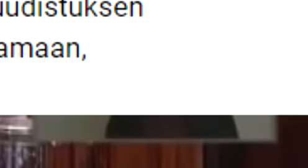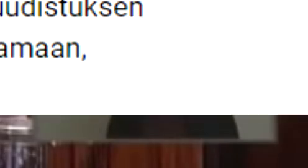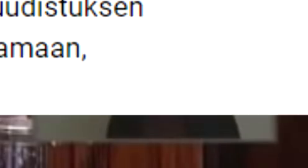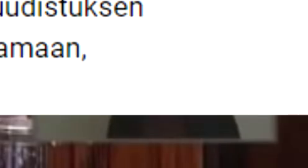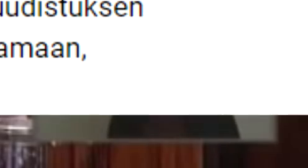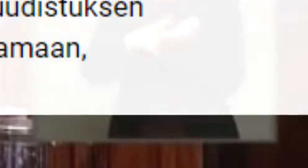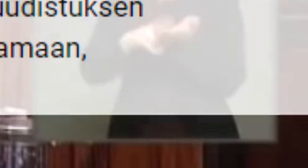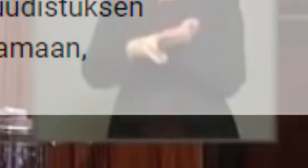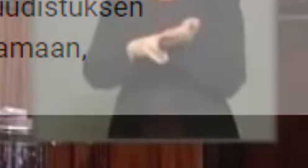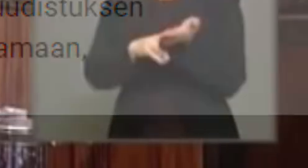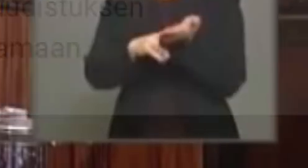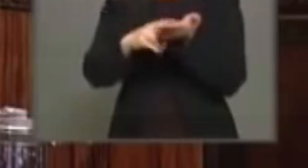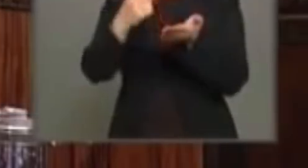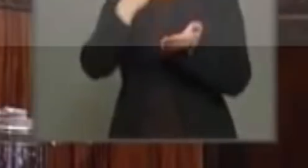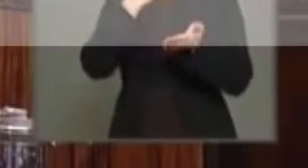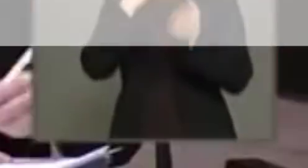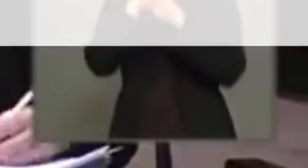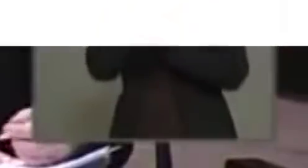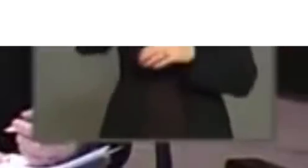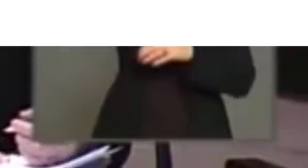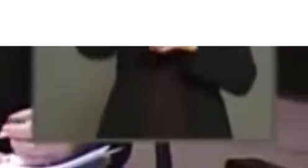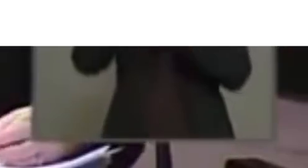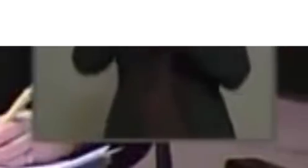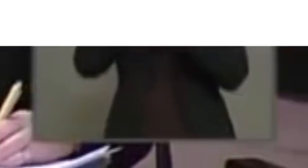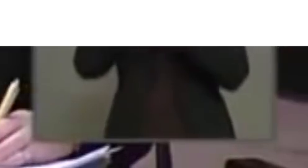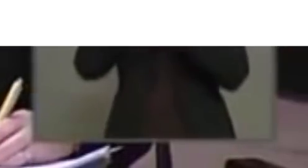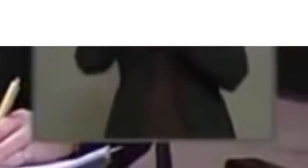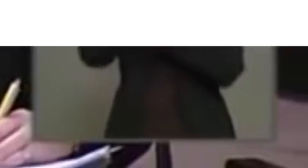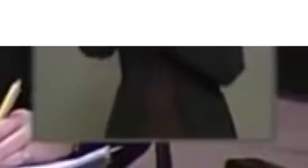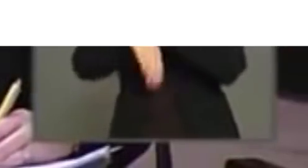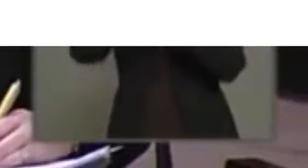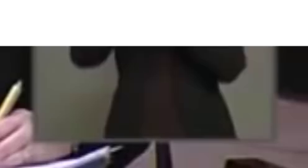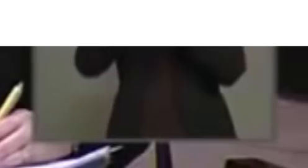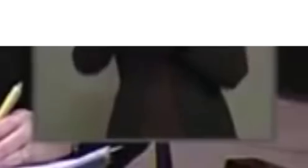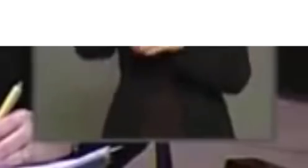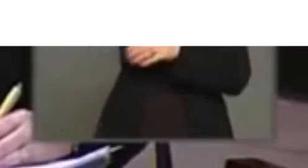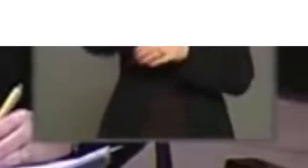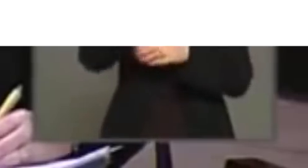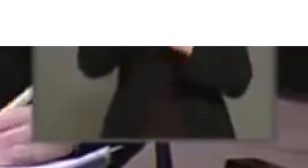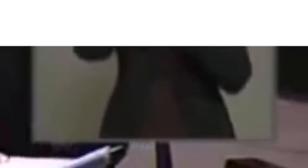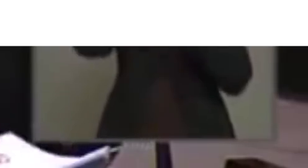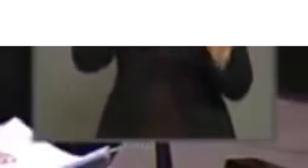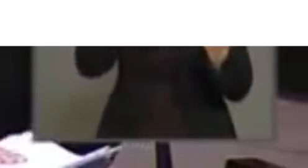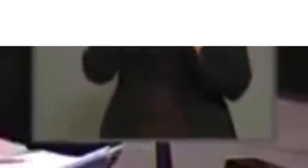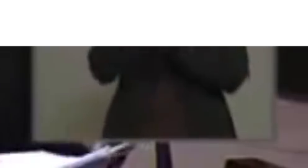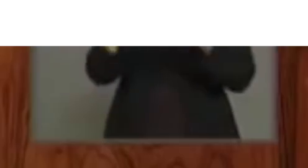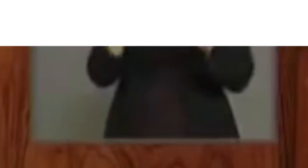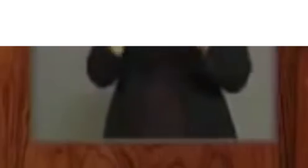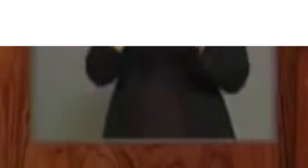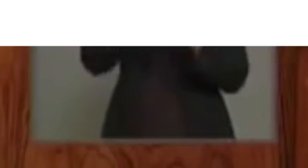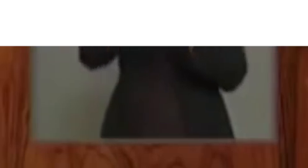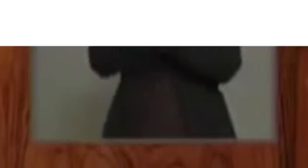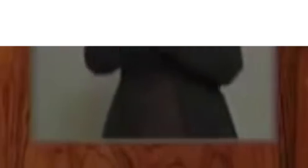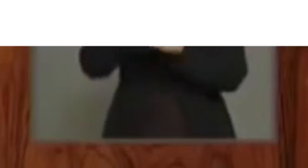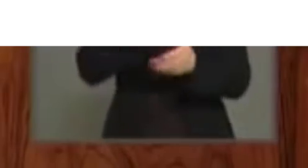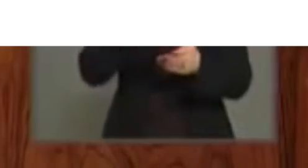at it and they said, no, it seems like it's going to increase costs, limit access to the services, and it's going to increase